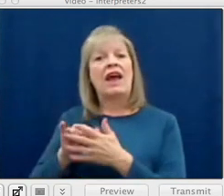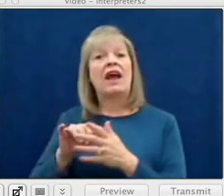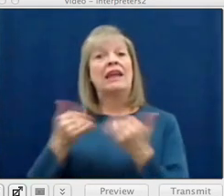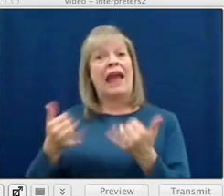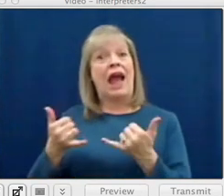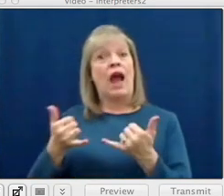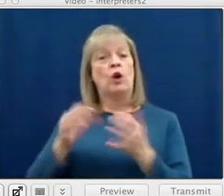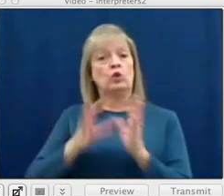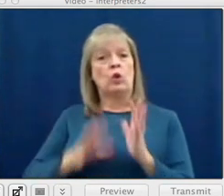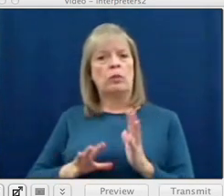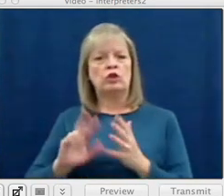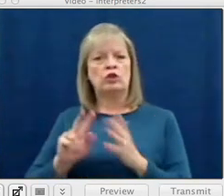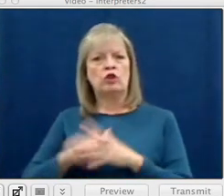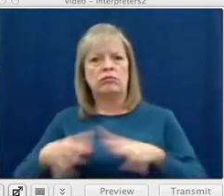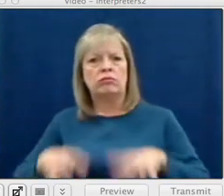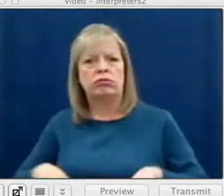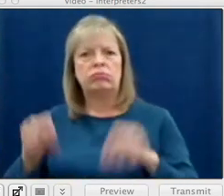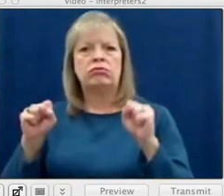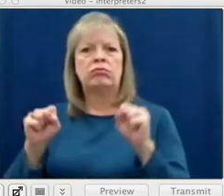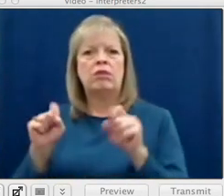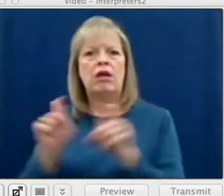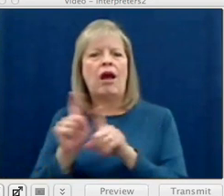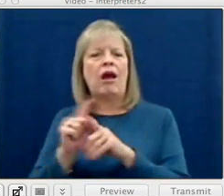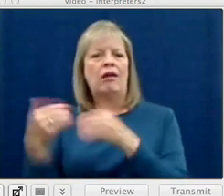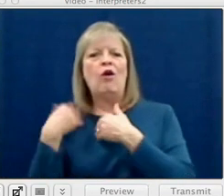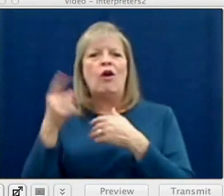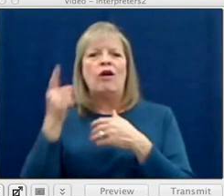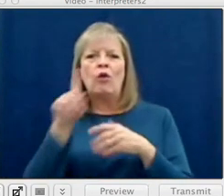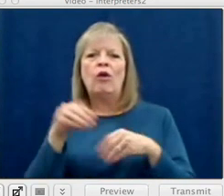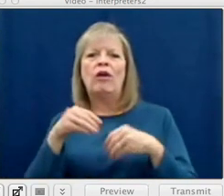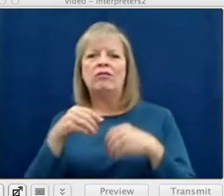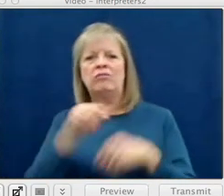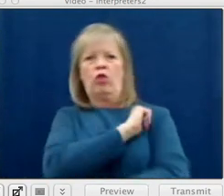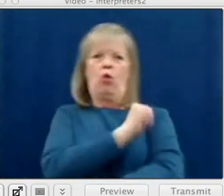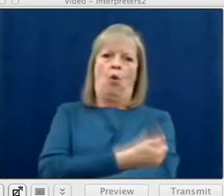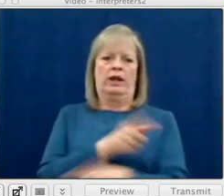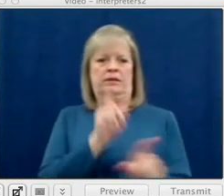authority. Now, the implied values